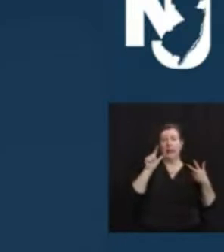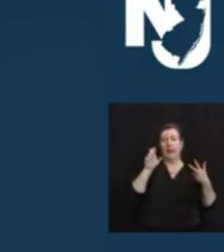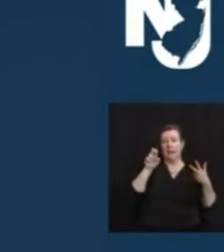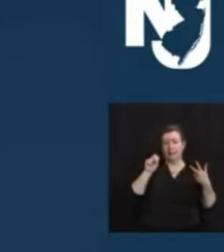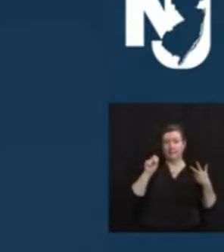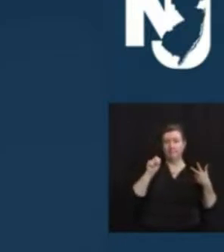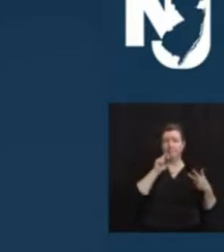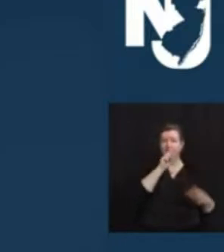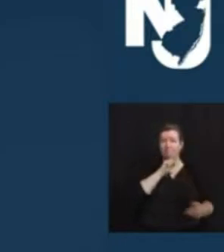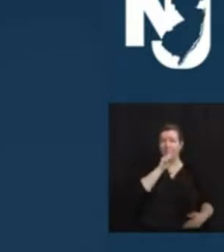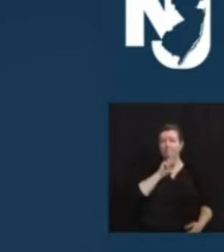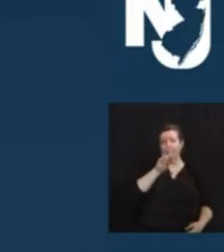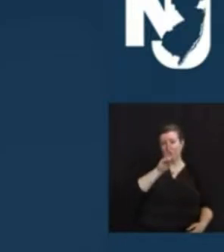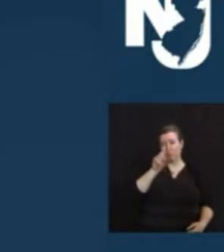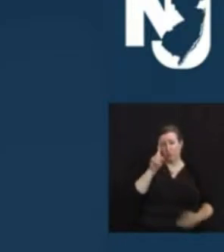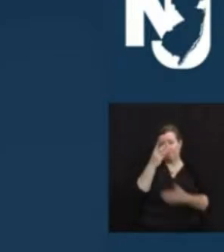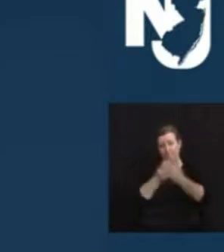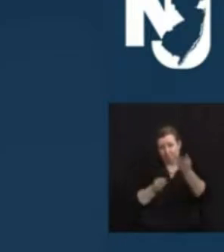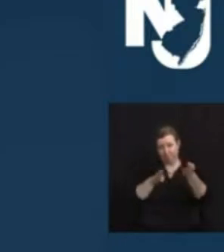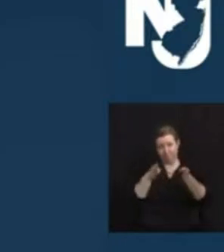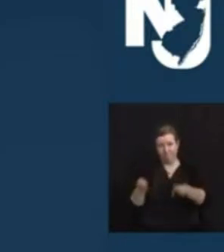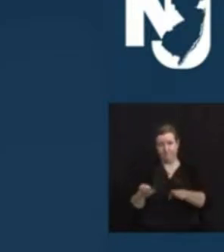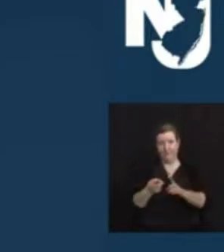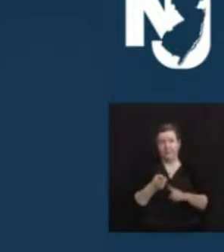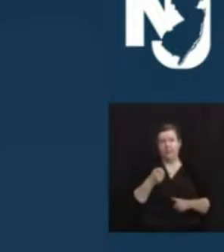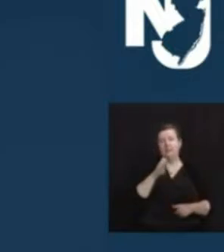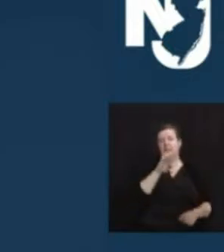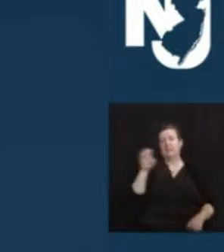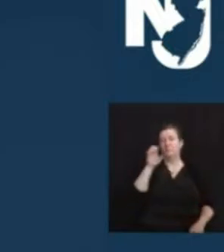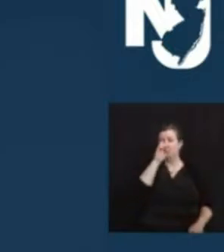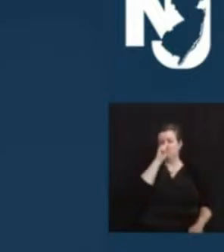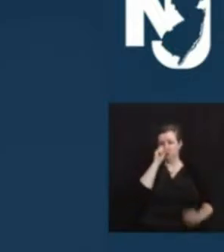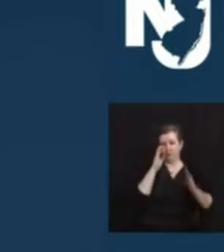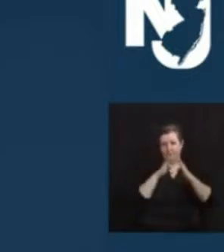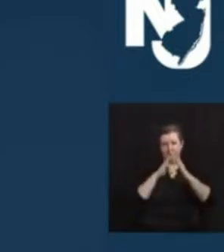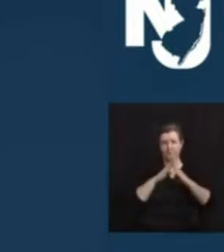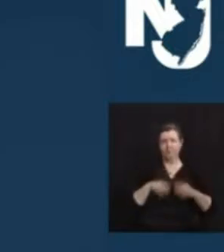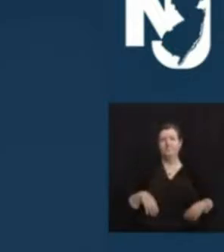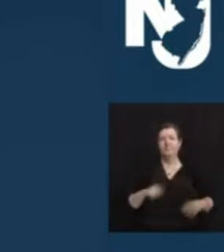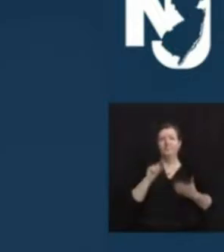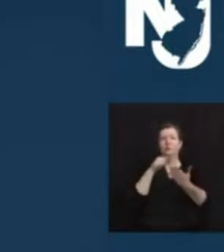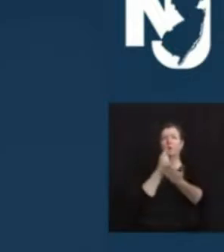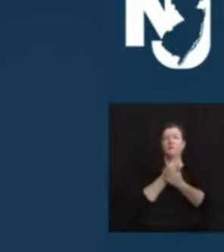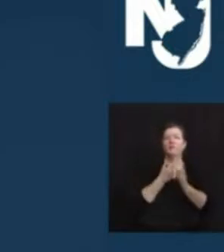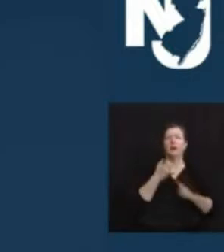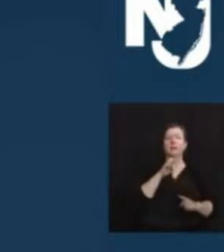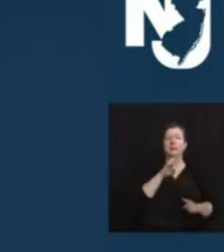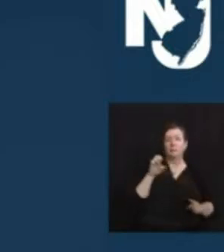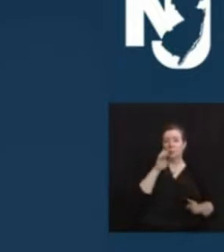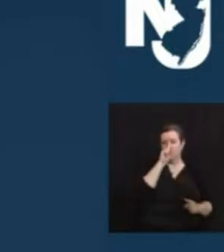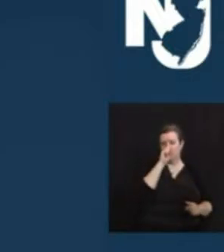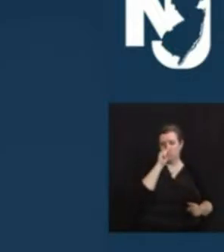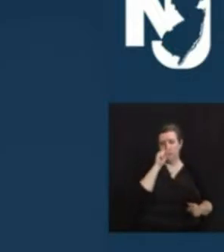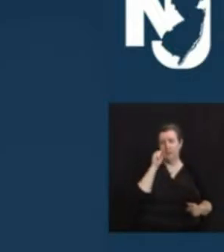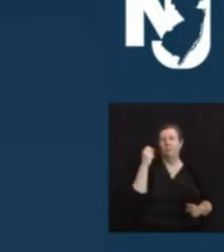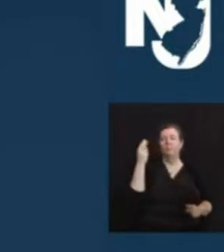old when she passed on January 11th. After graduating from East Orange High, Denise attended Uppsala College,